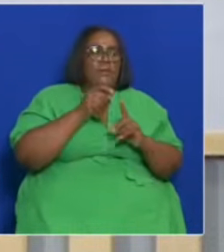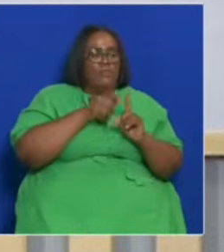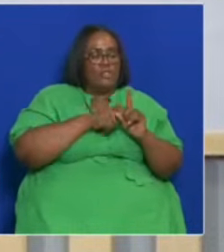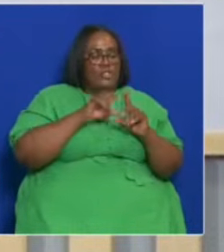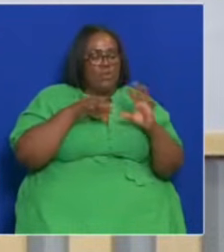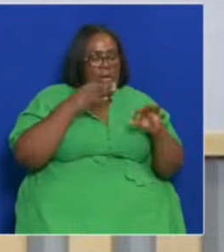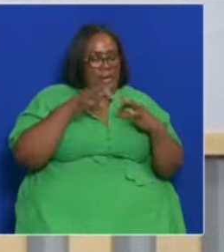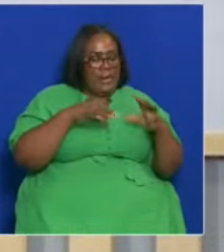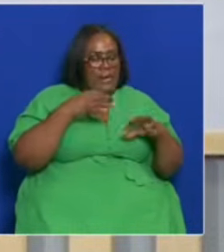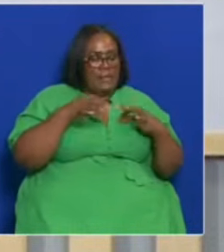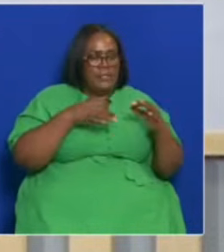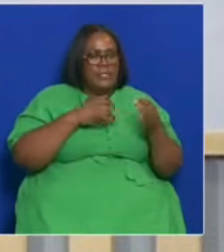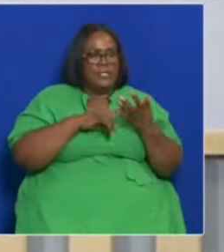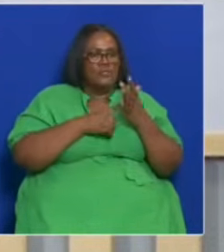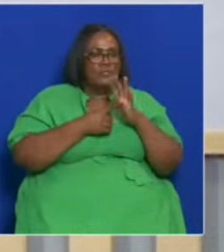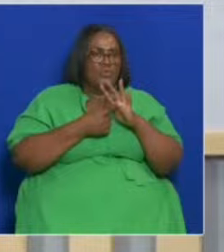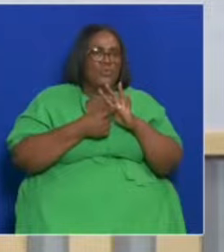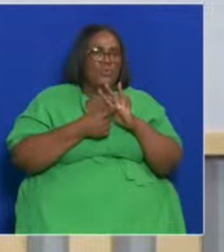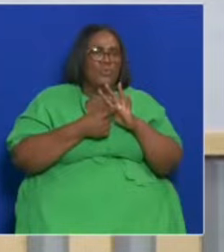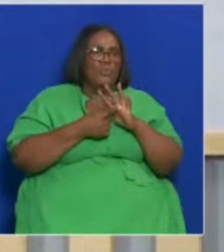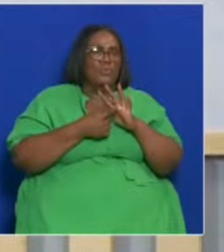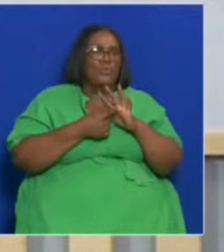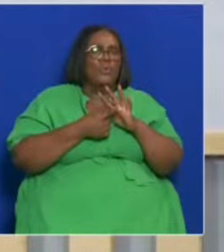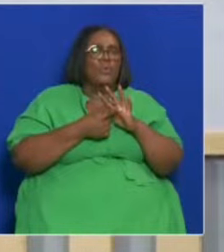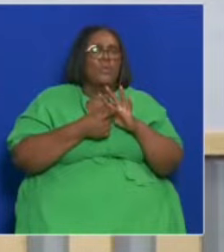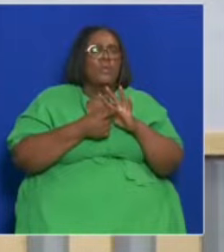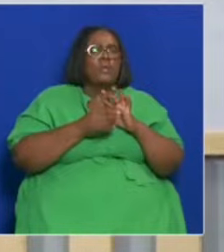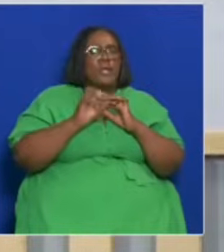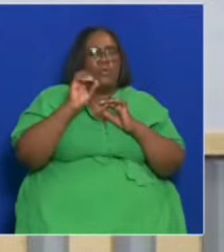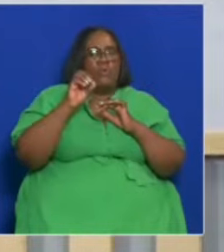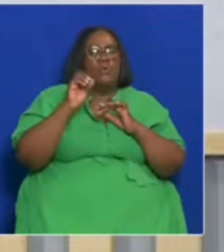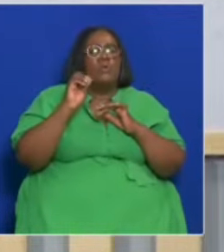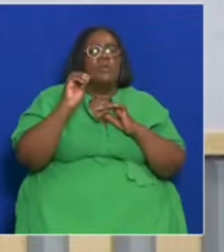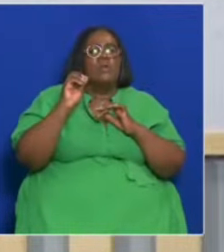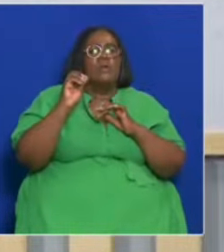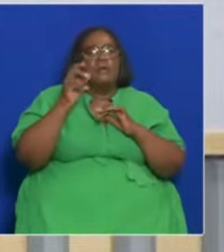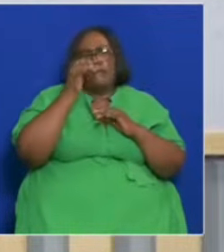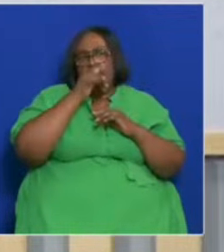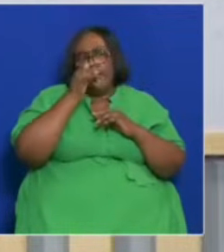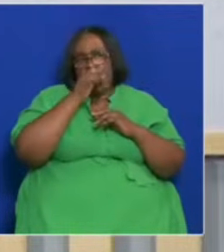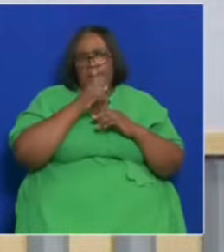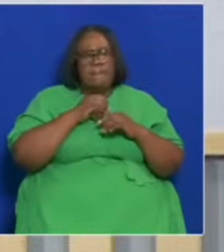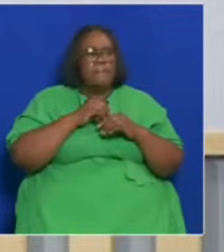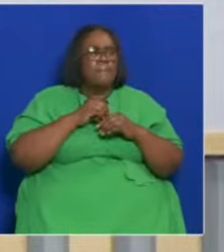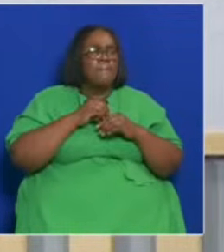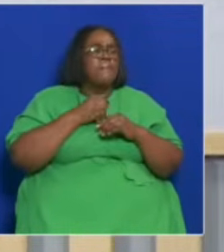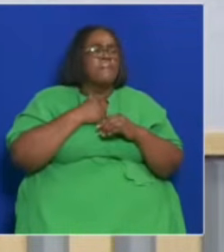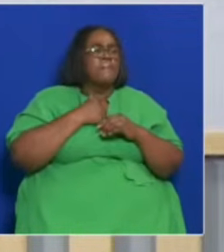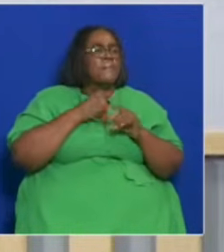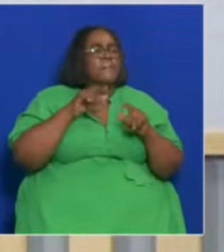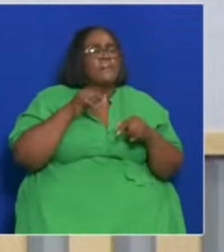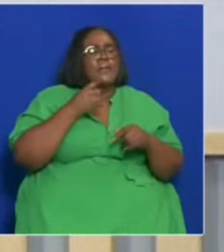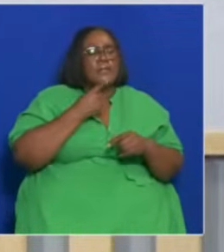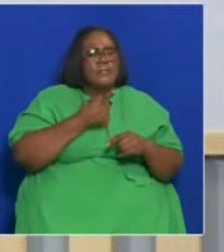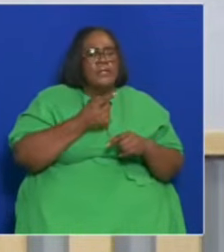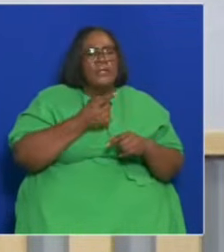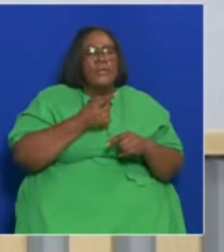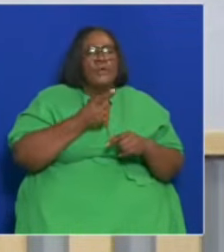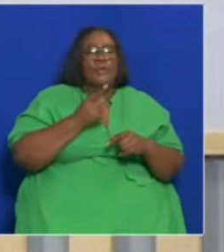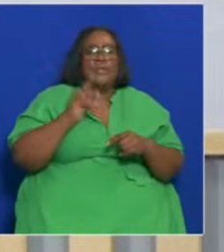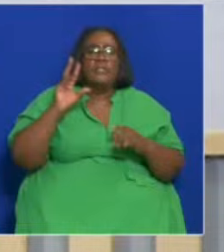there is that collusion. I must hasten to say, as I've indicated in my statement,